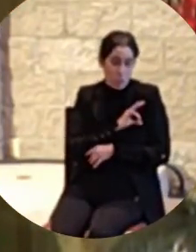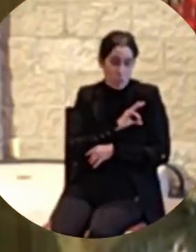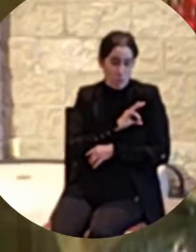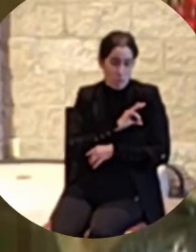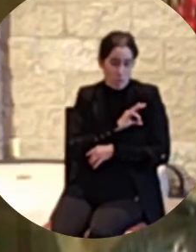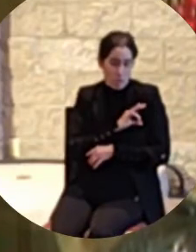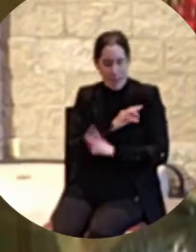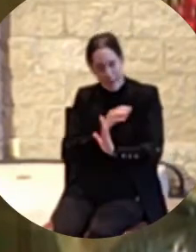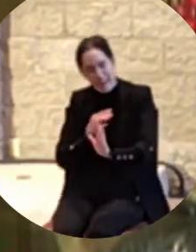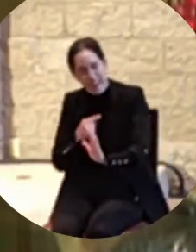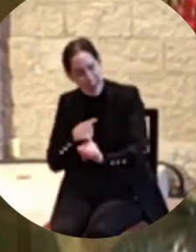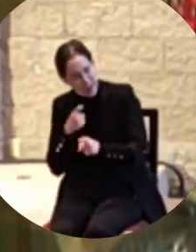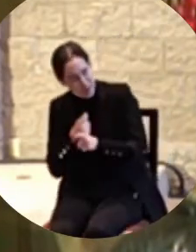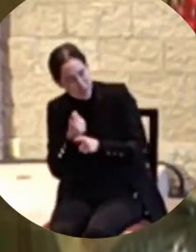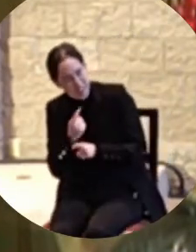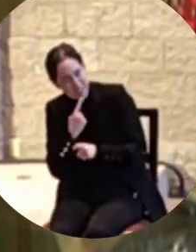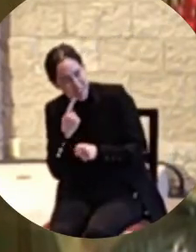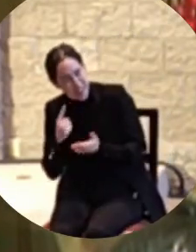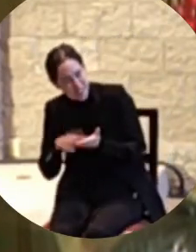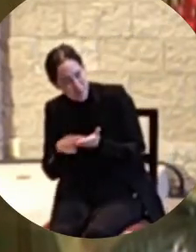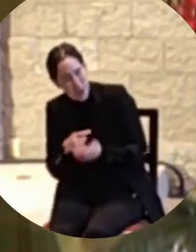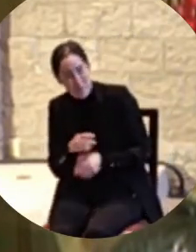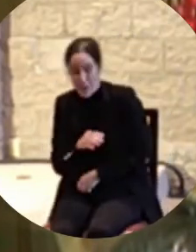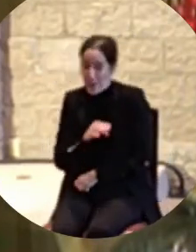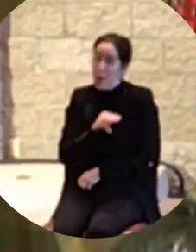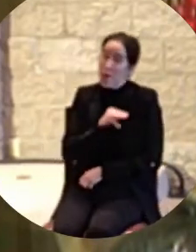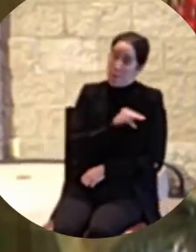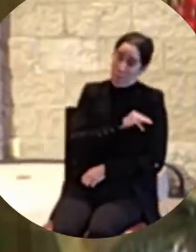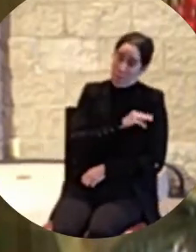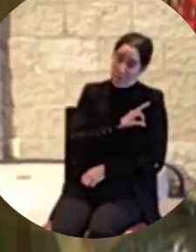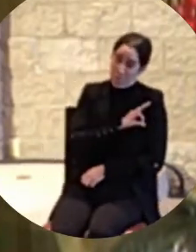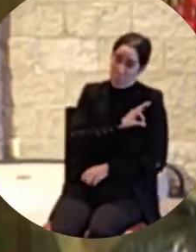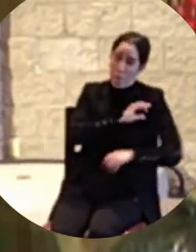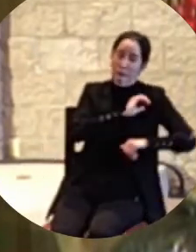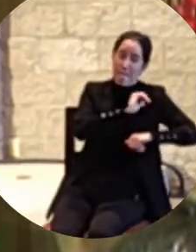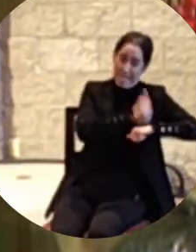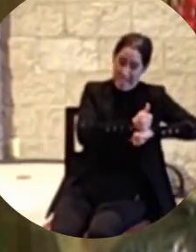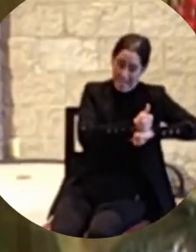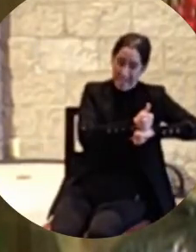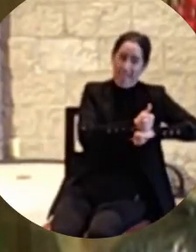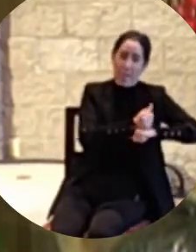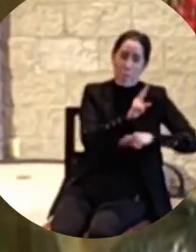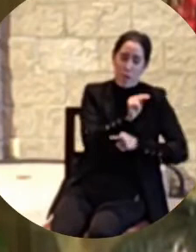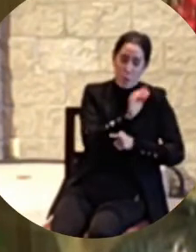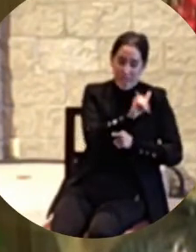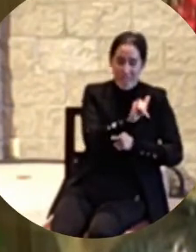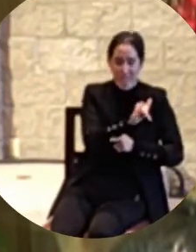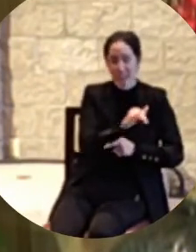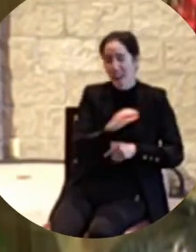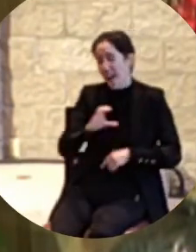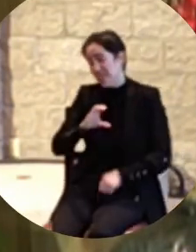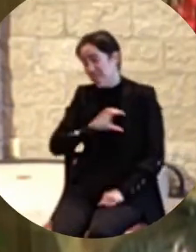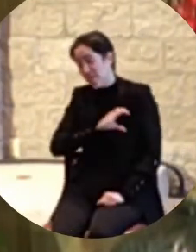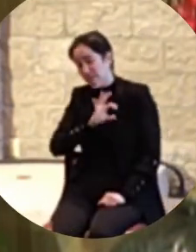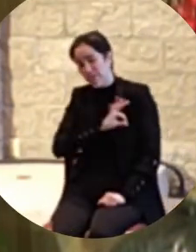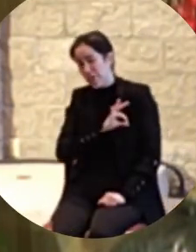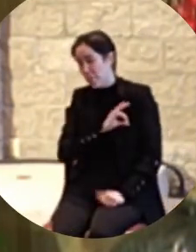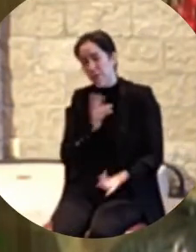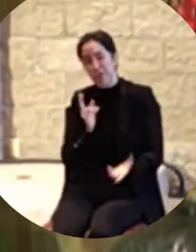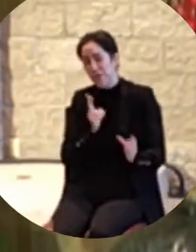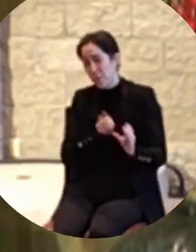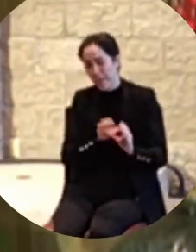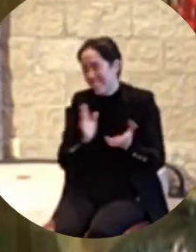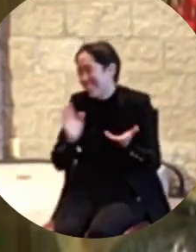and I jokingly say sometimes, Myrtle founded Unity. Charles just came along. But needless to say, Myrtle, she had some of the